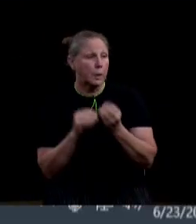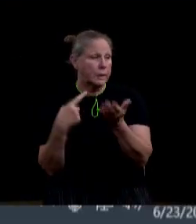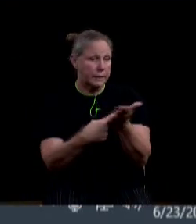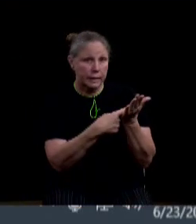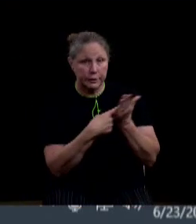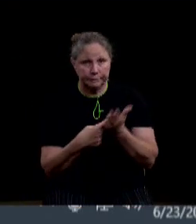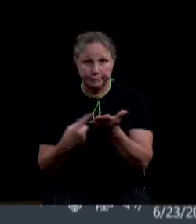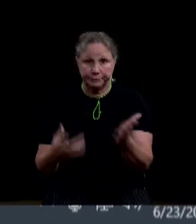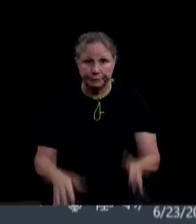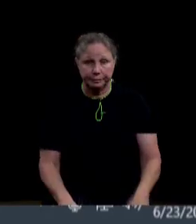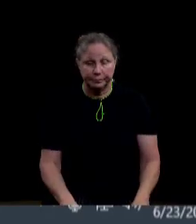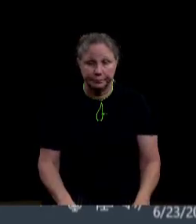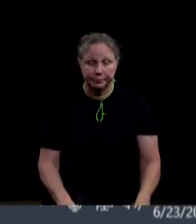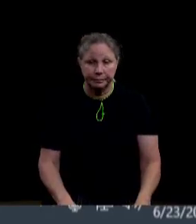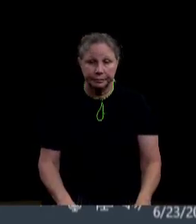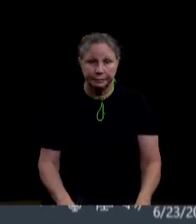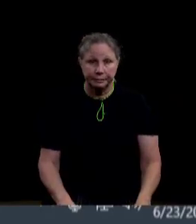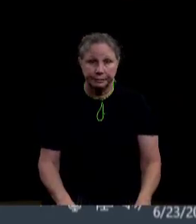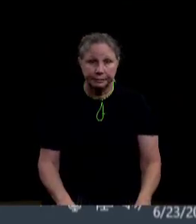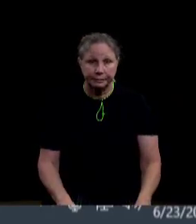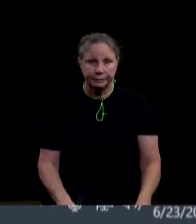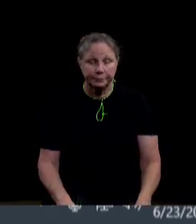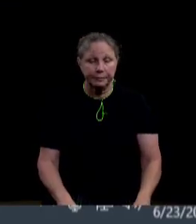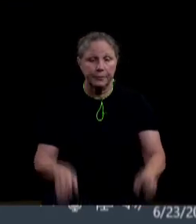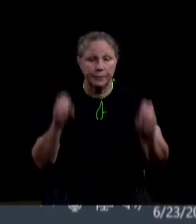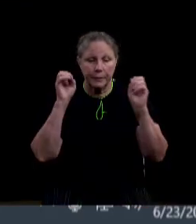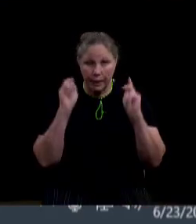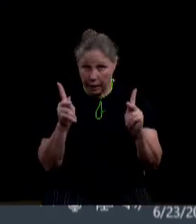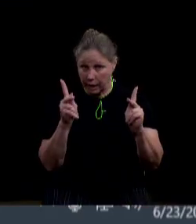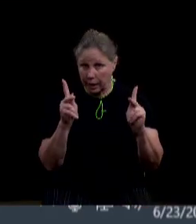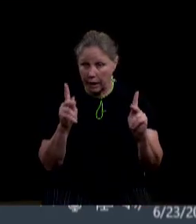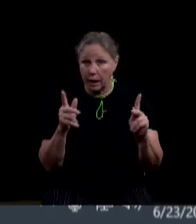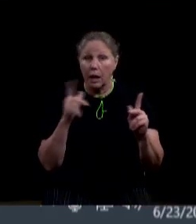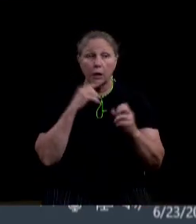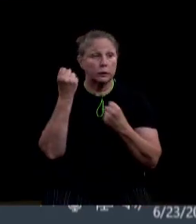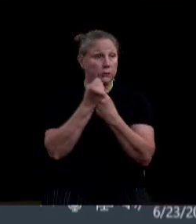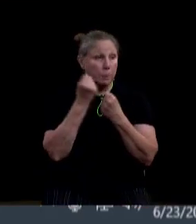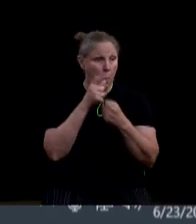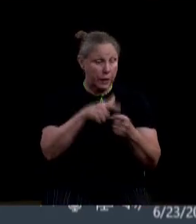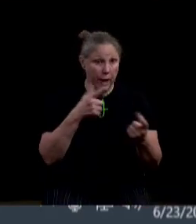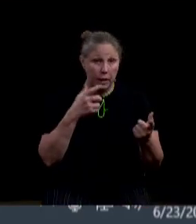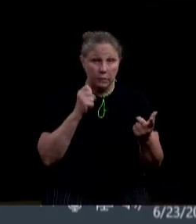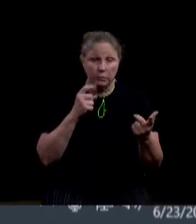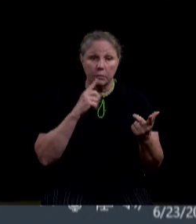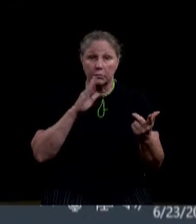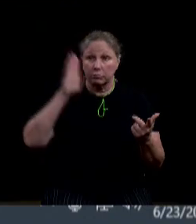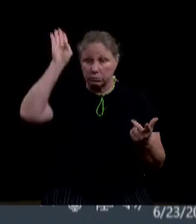Okay, in that case, all in favor of the resolution of the motion, please signify by raising your hand.